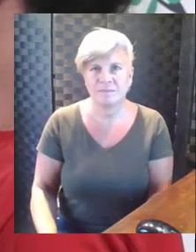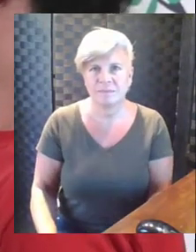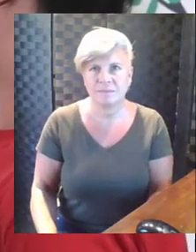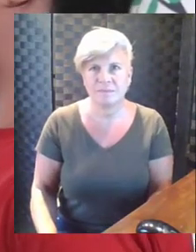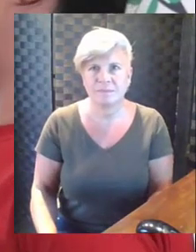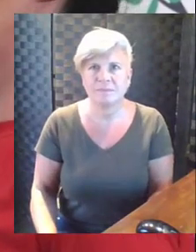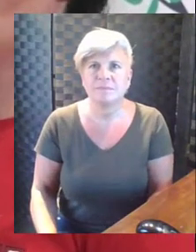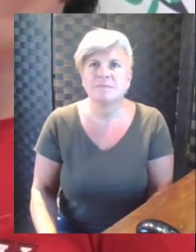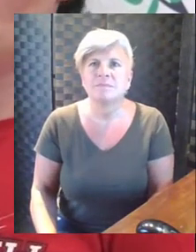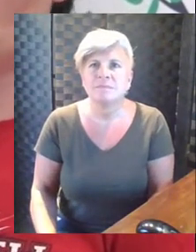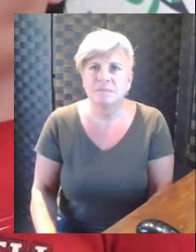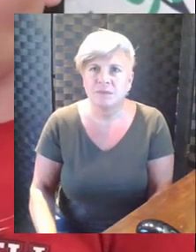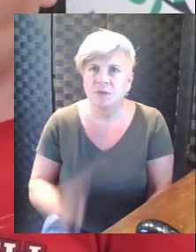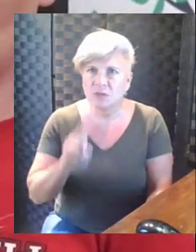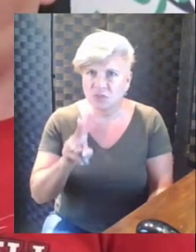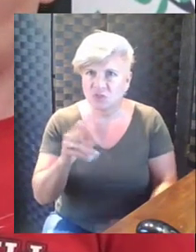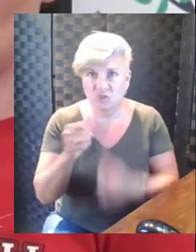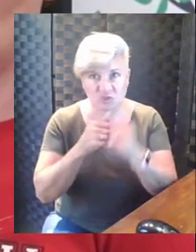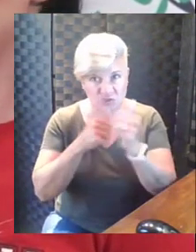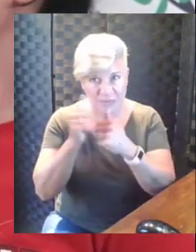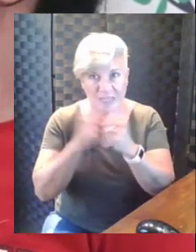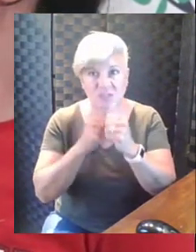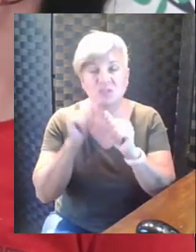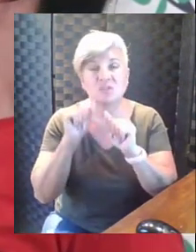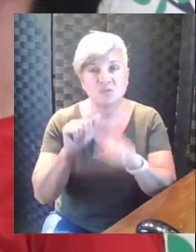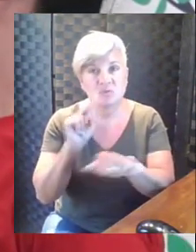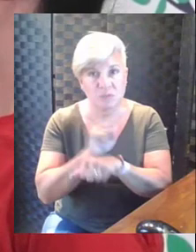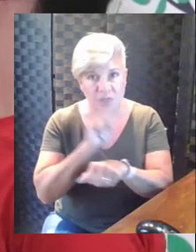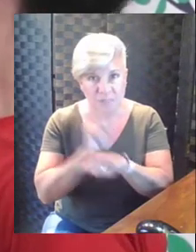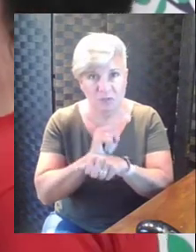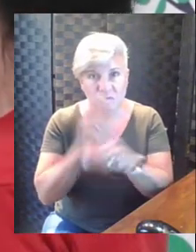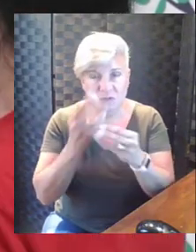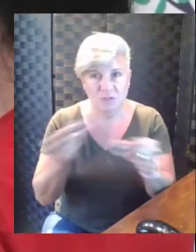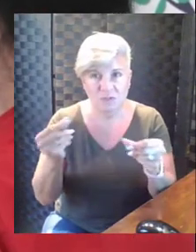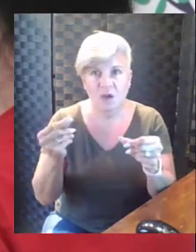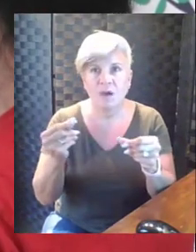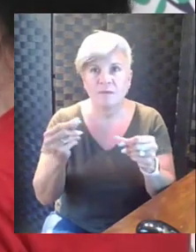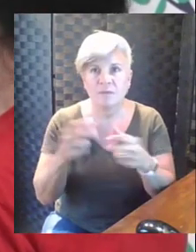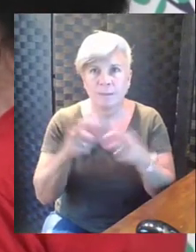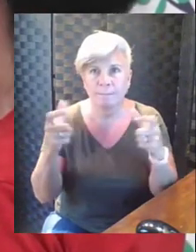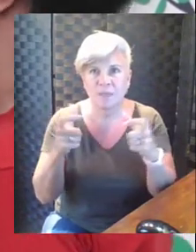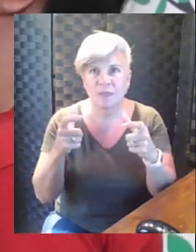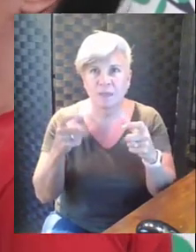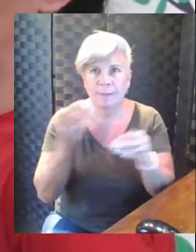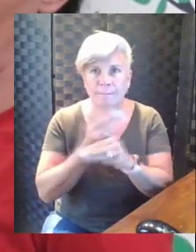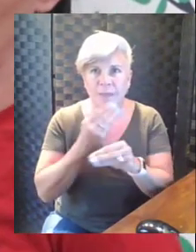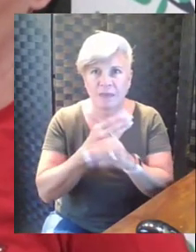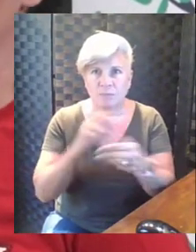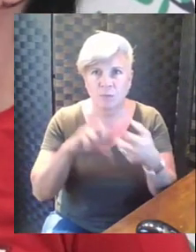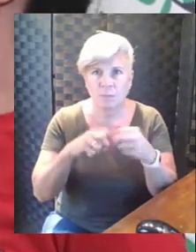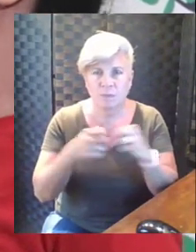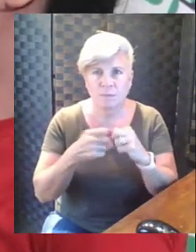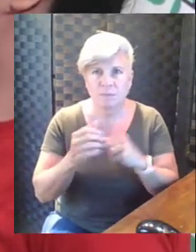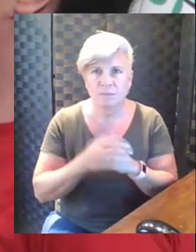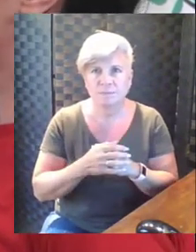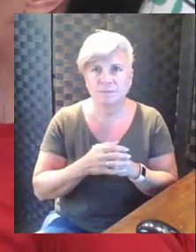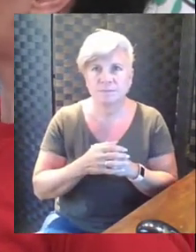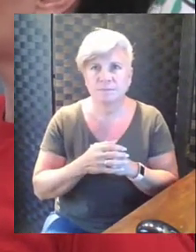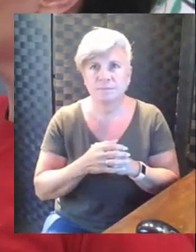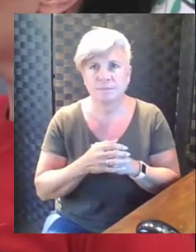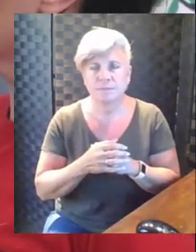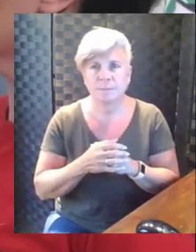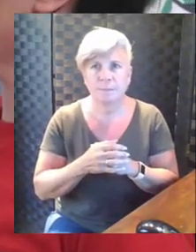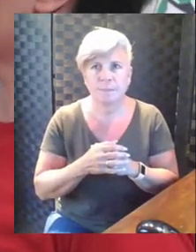55. Those are two strategies that you can use to solve those bigger math problems with the larger